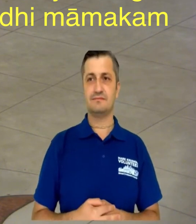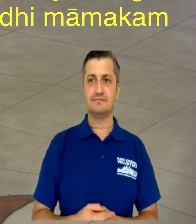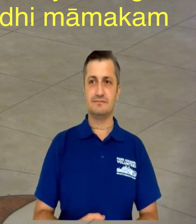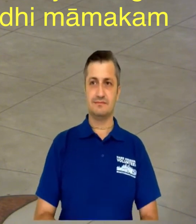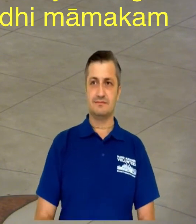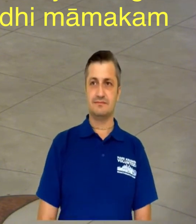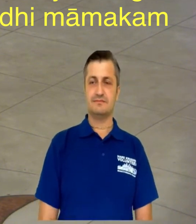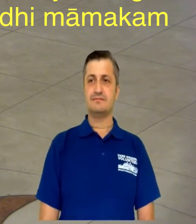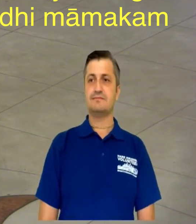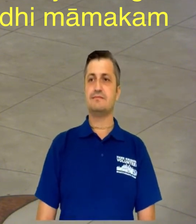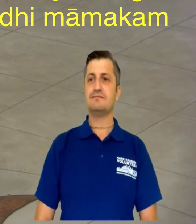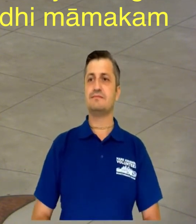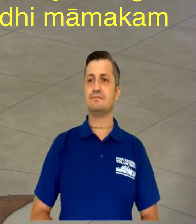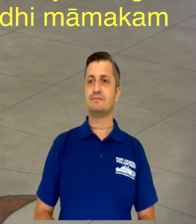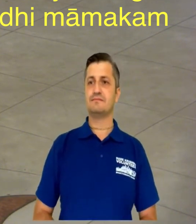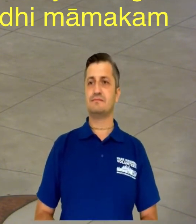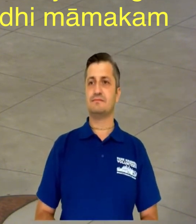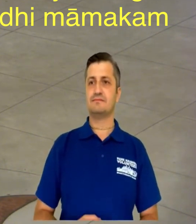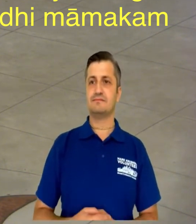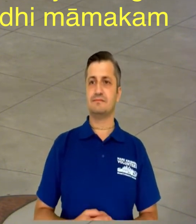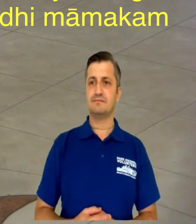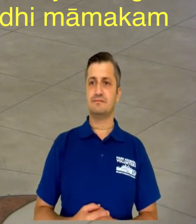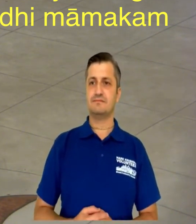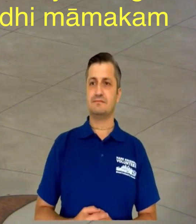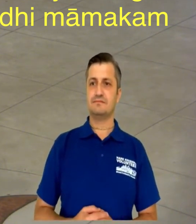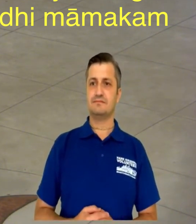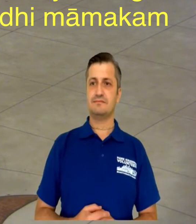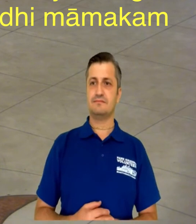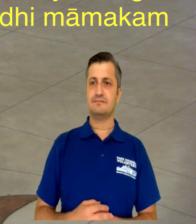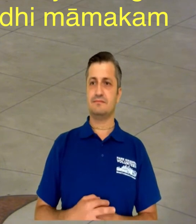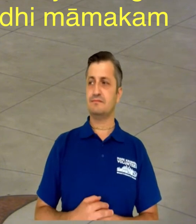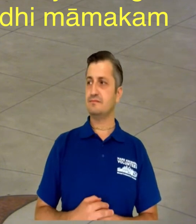Yat Chandramasi Yat Jagno